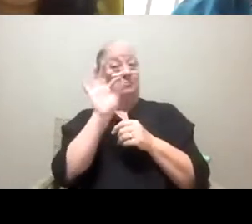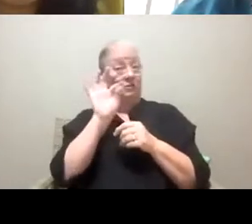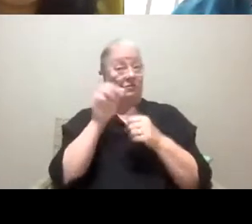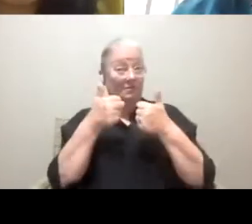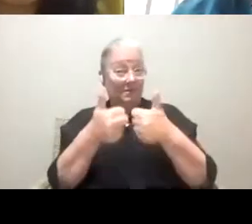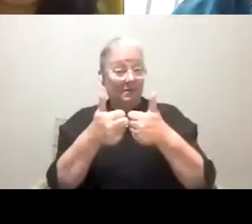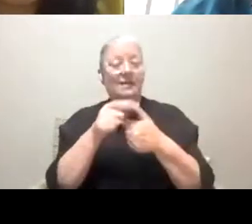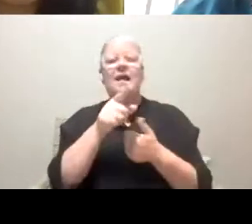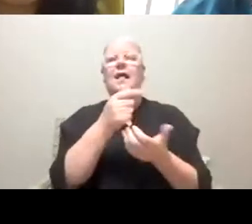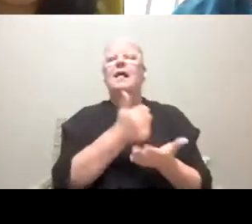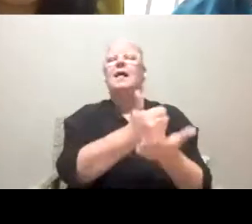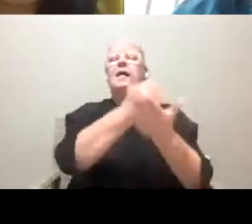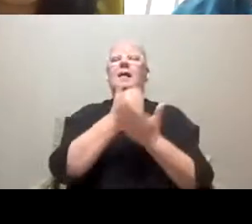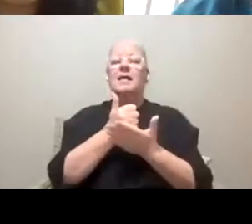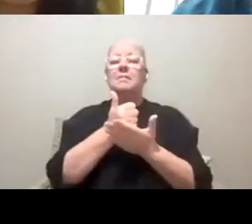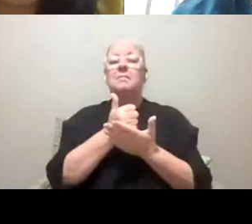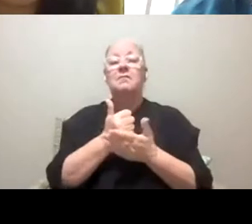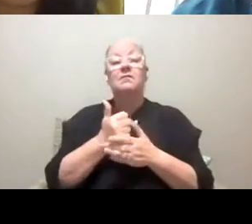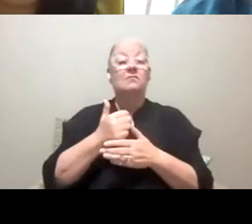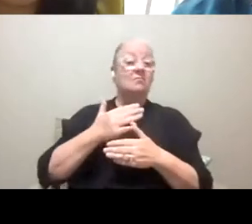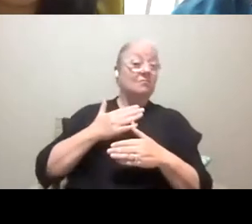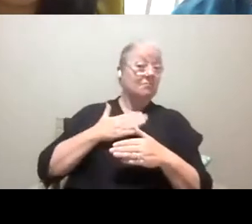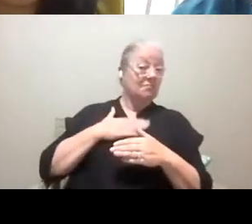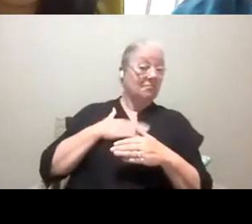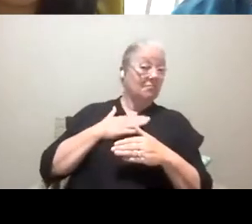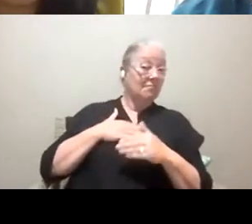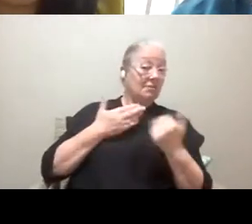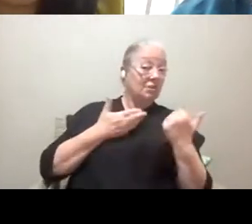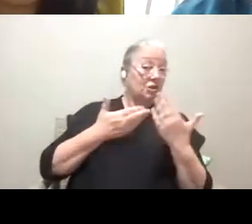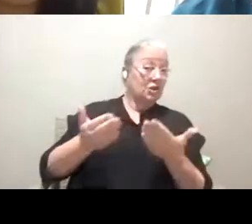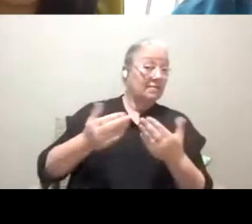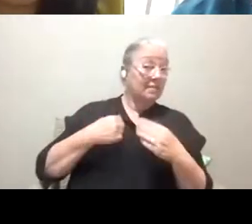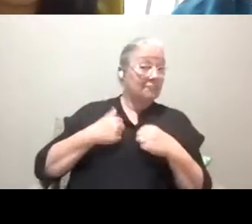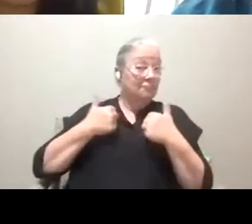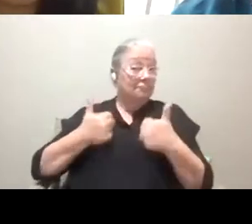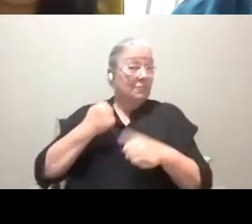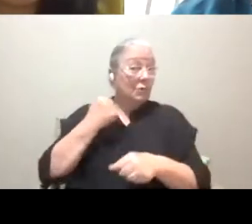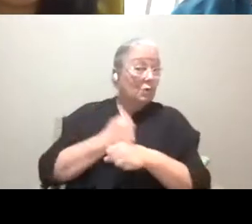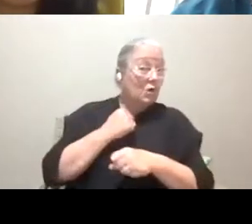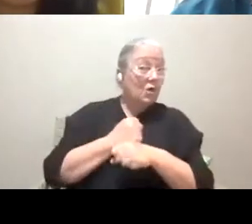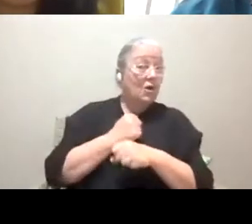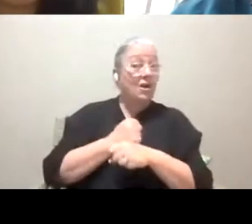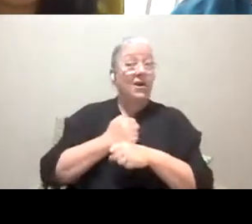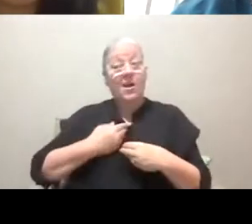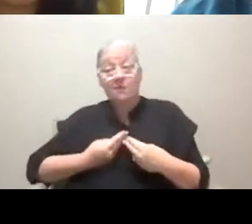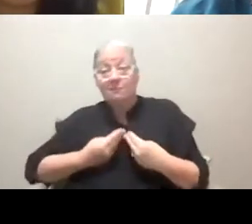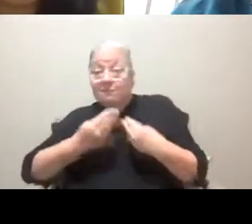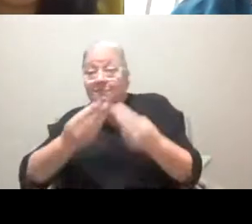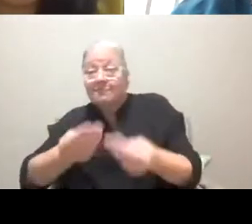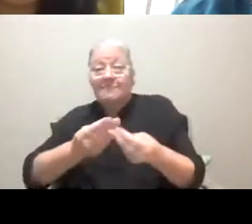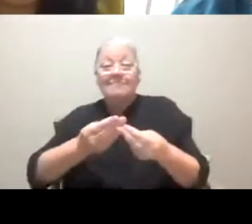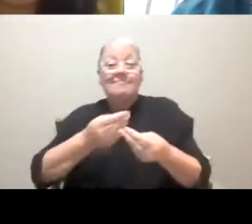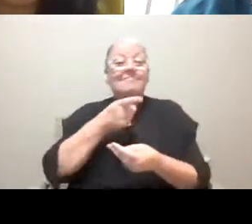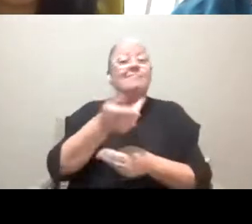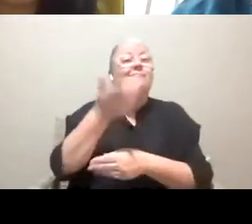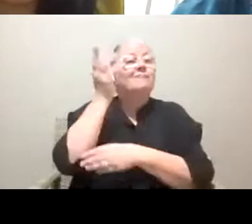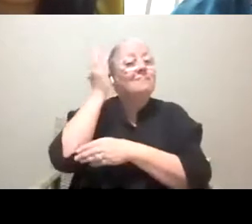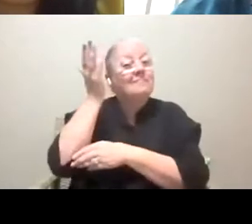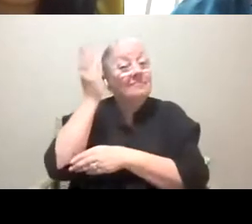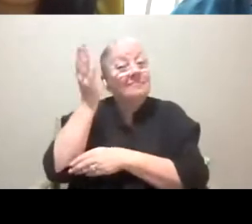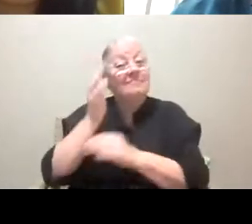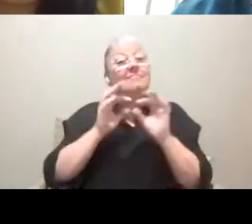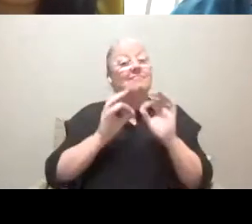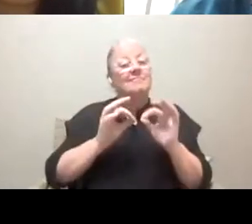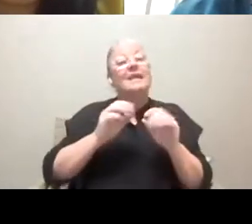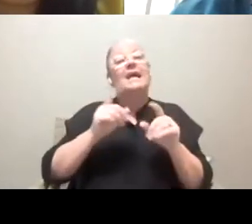our services to suit you and to continue to improve the events